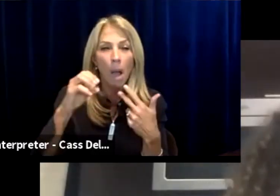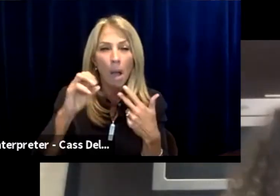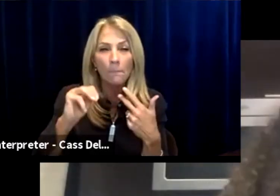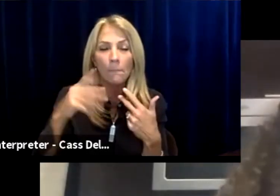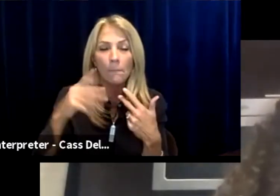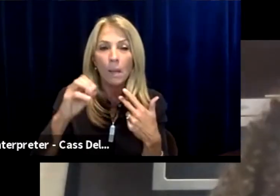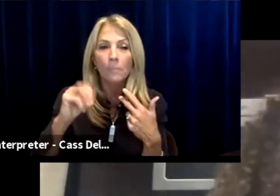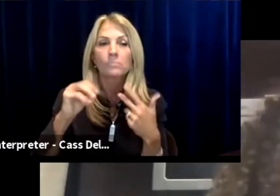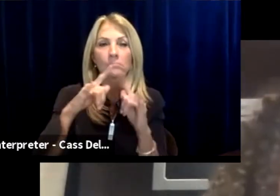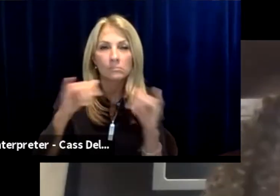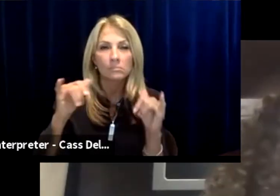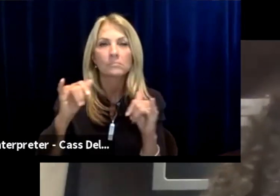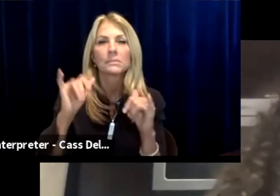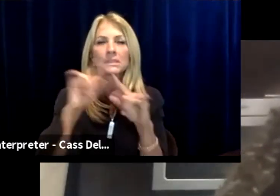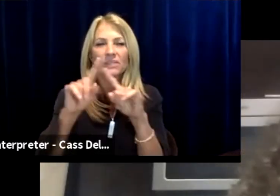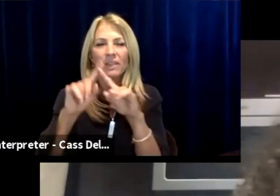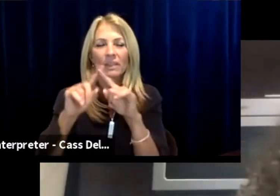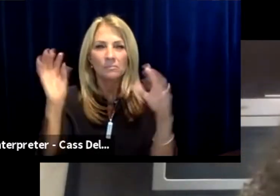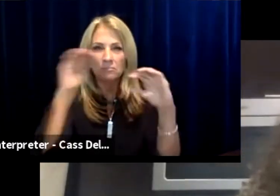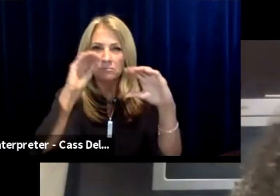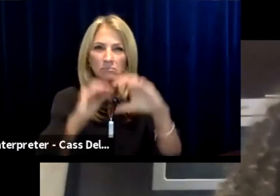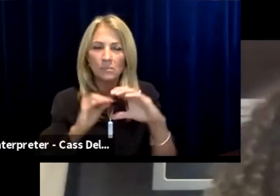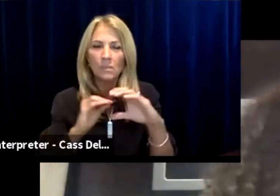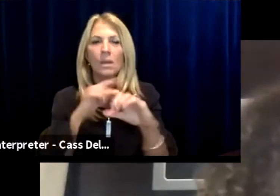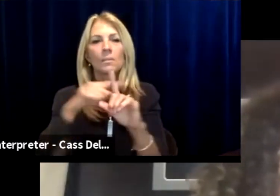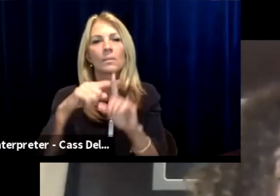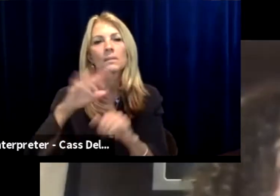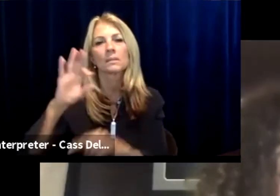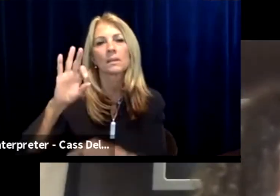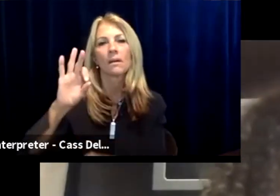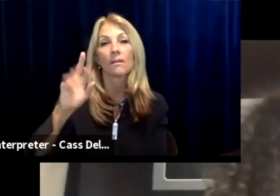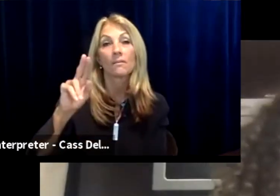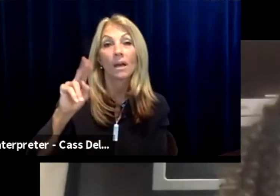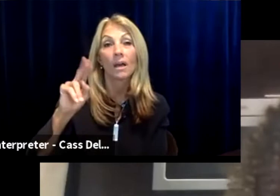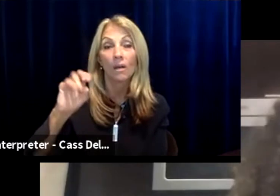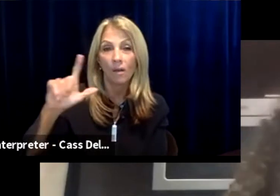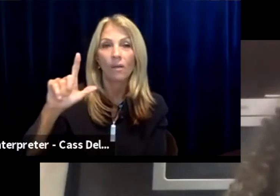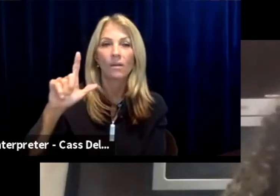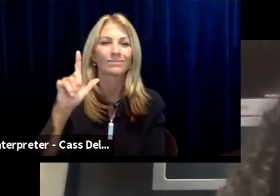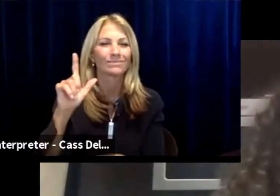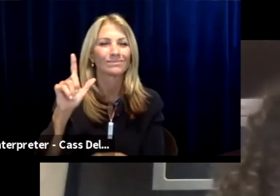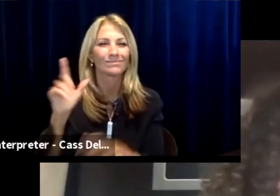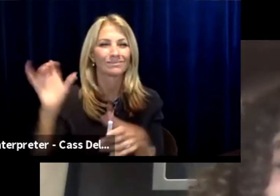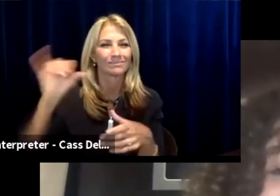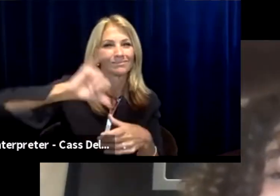want, and a funnel or a cut off top of a water bottle to use as a funnel.